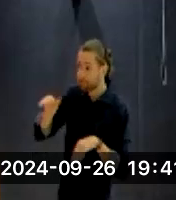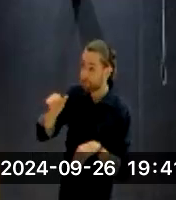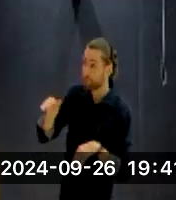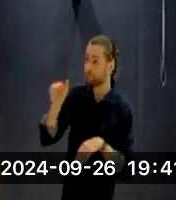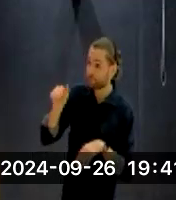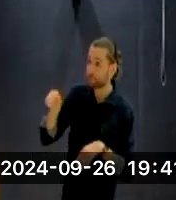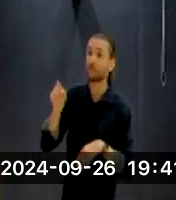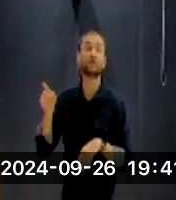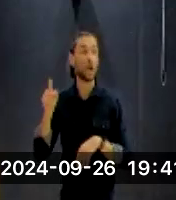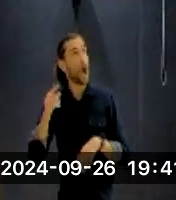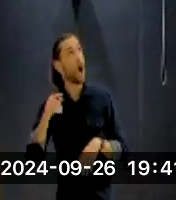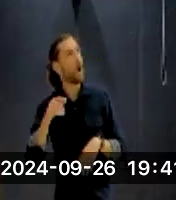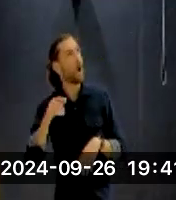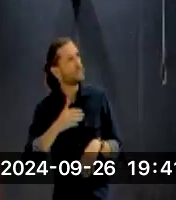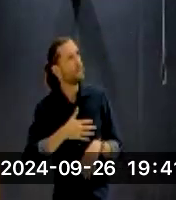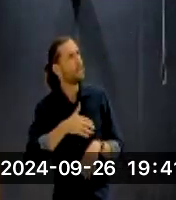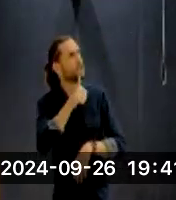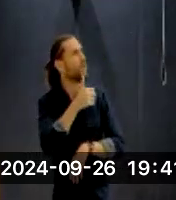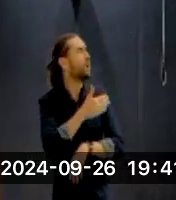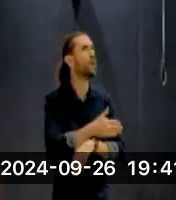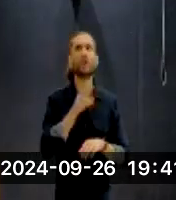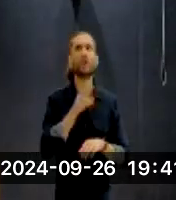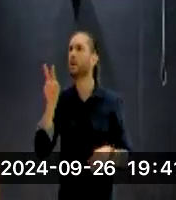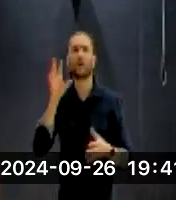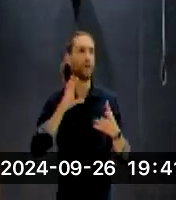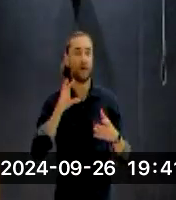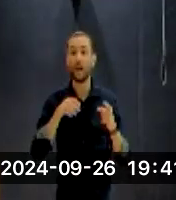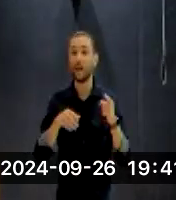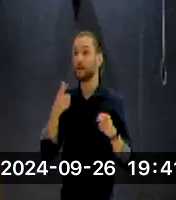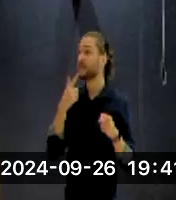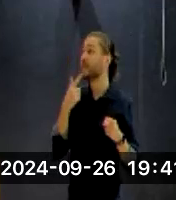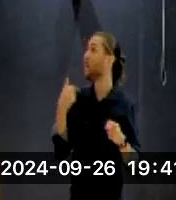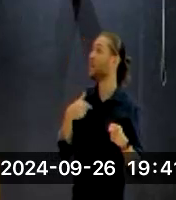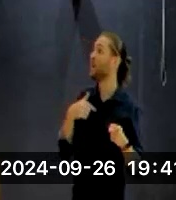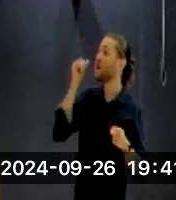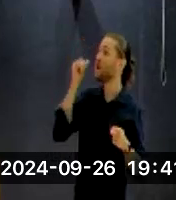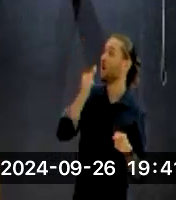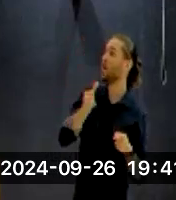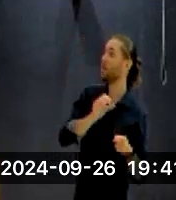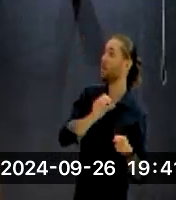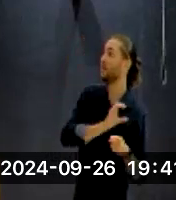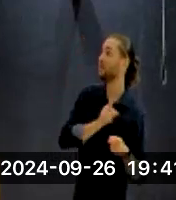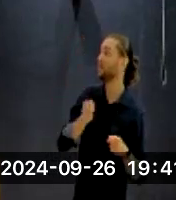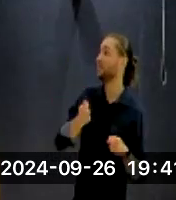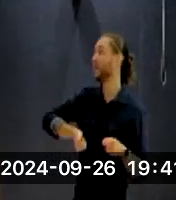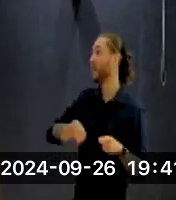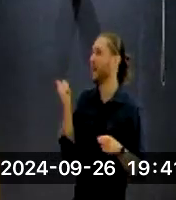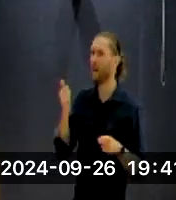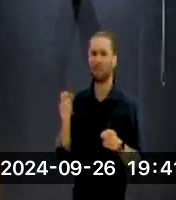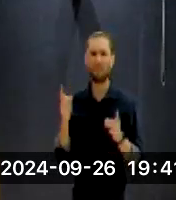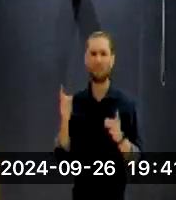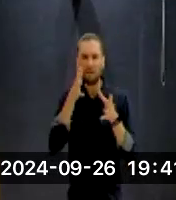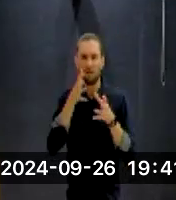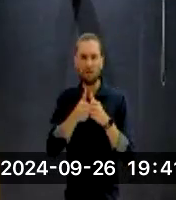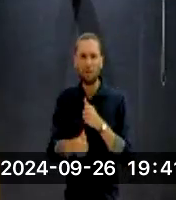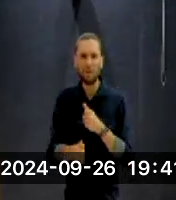voice and I could hear my mom say, "Is that my daughter?" And they'd tell me, "If you don't leave, we're going to call the police." How cruel is that? Where are we living? What